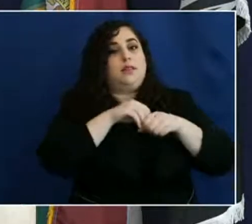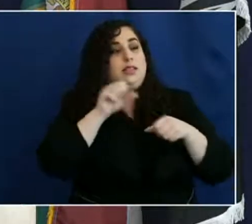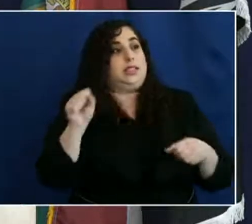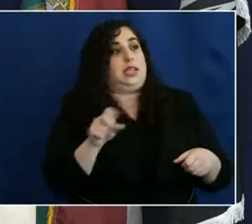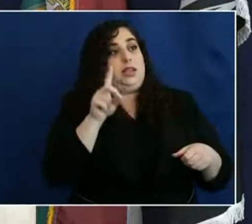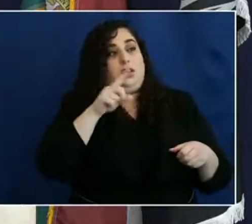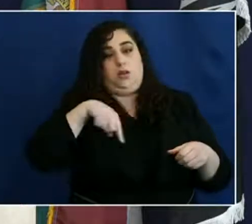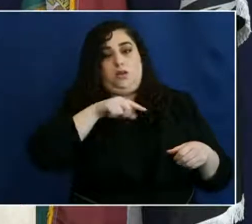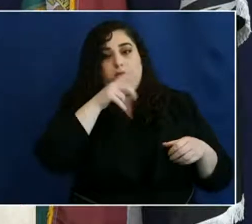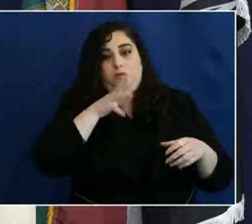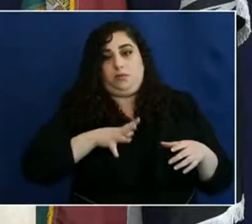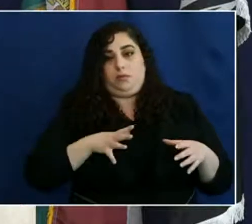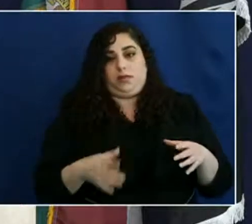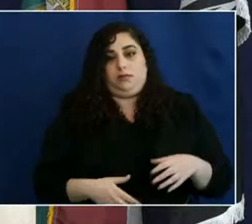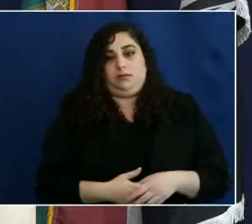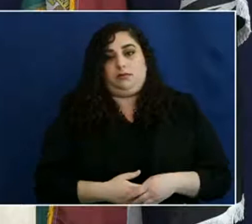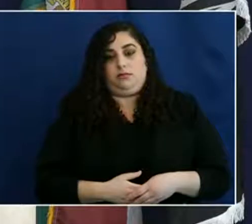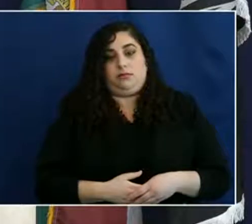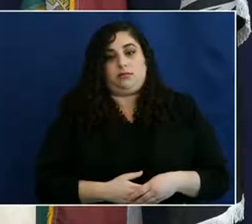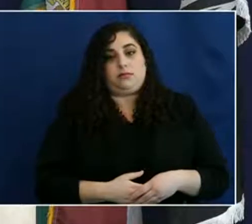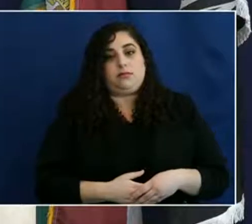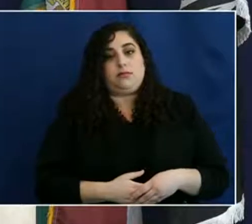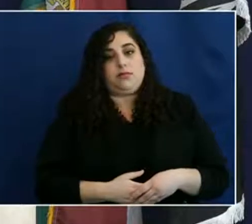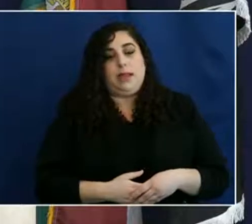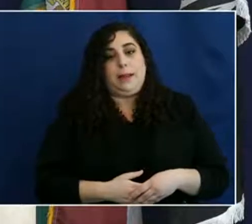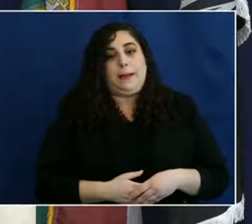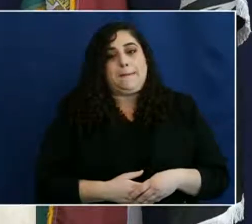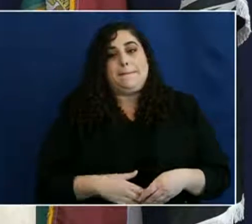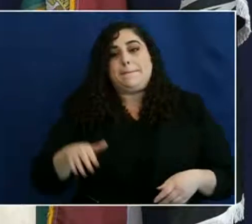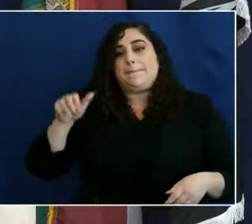This call is from Allison Ash with NBC7.